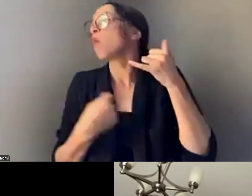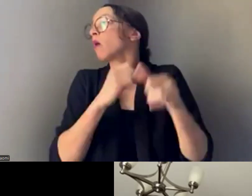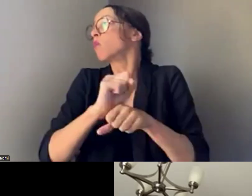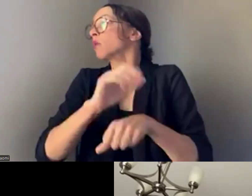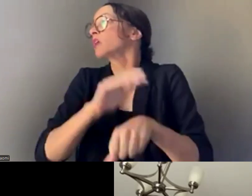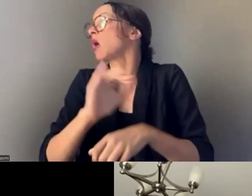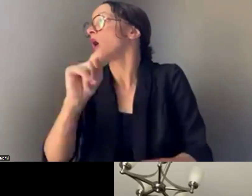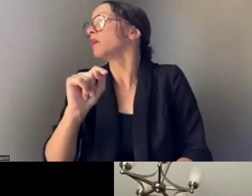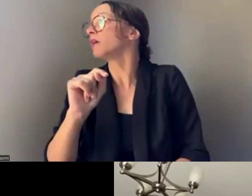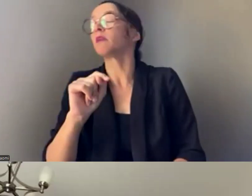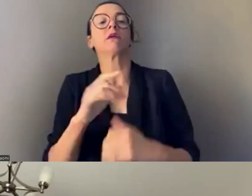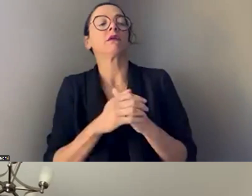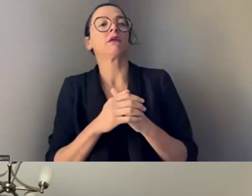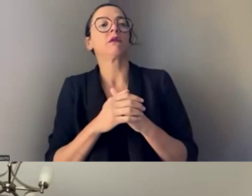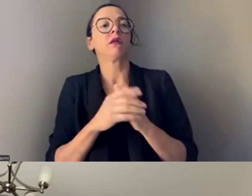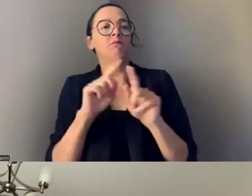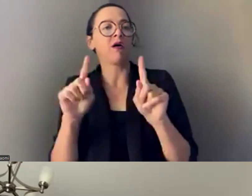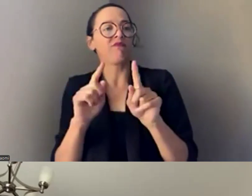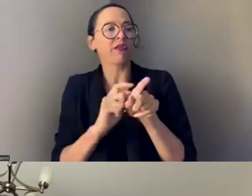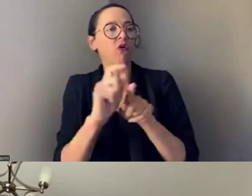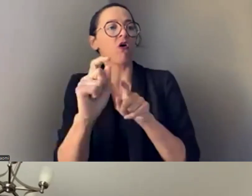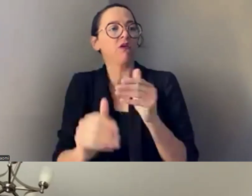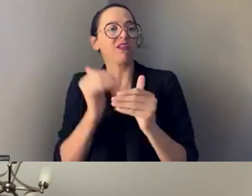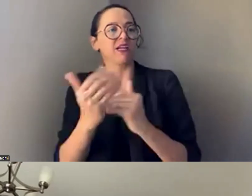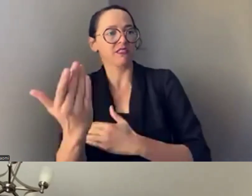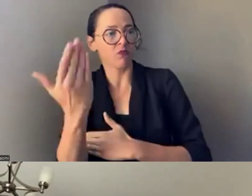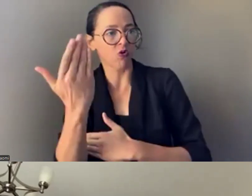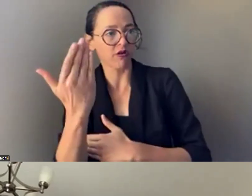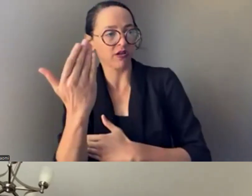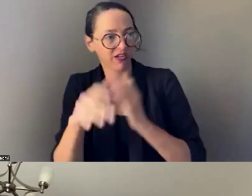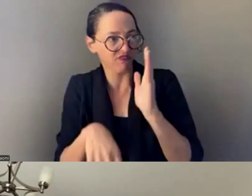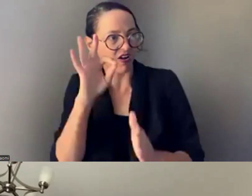coming, and you find out they aren't. People are going